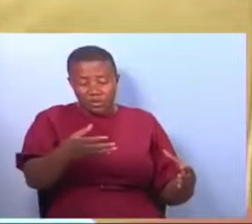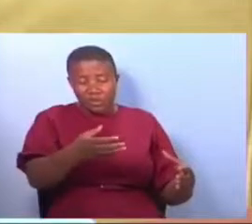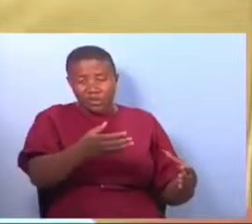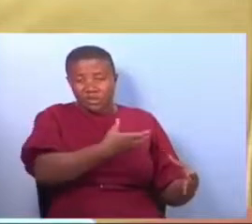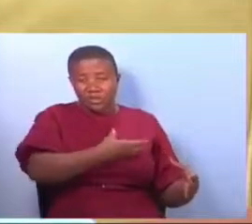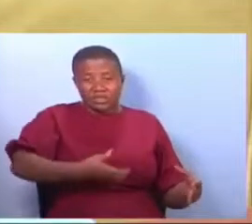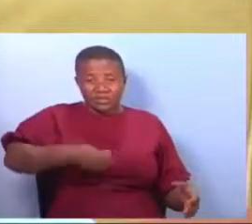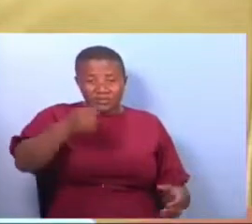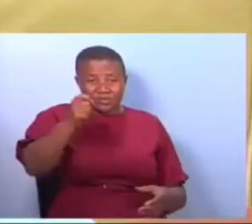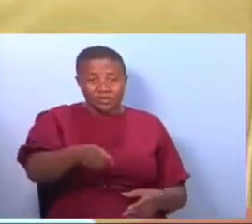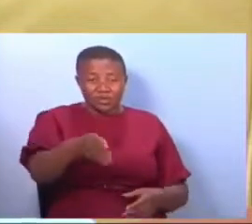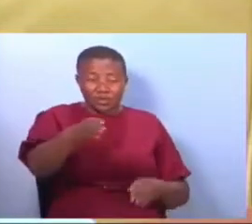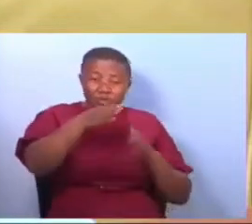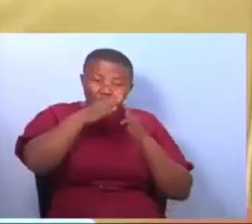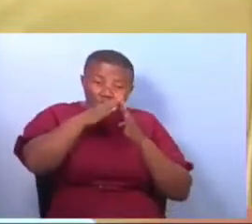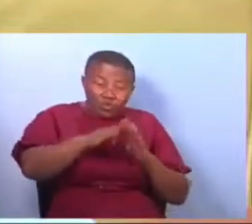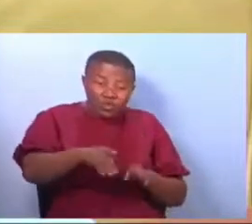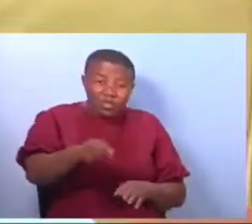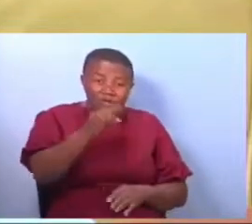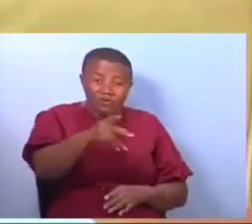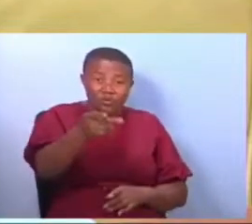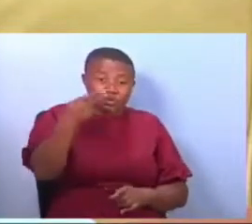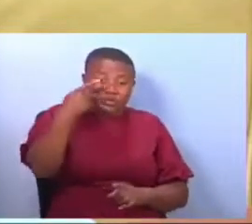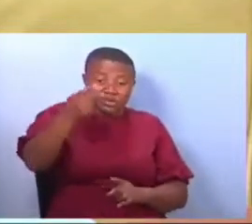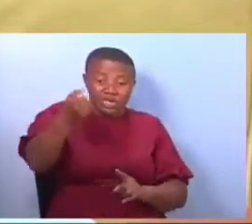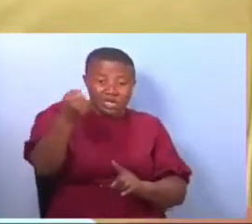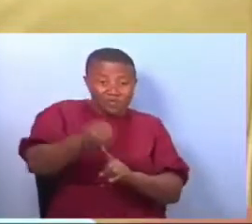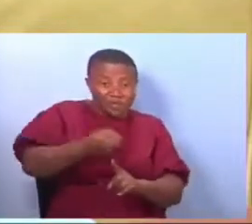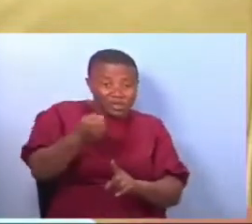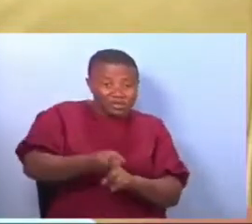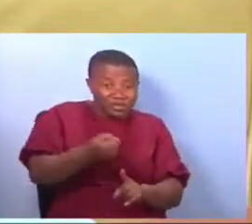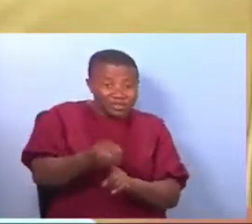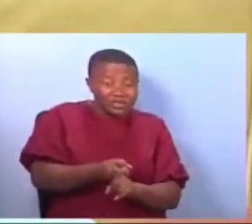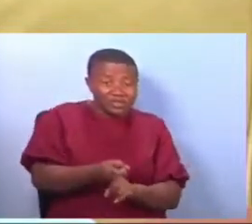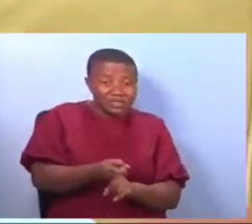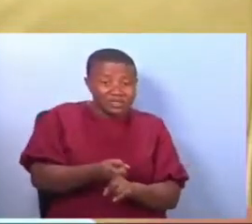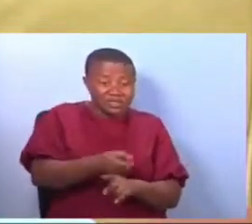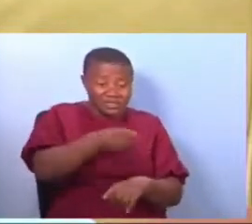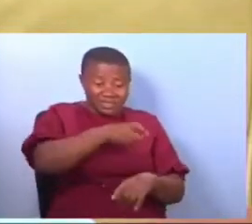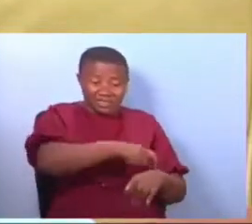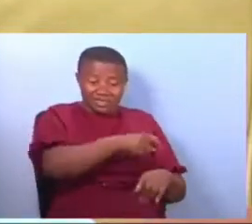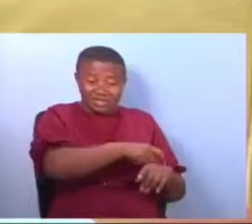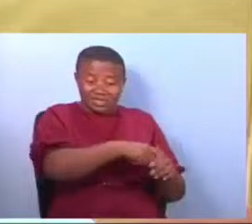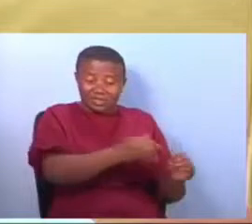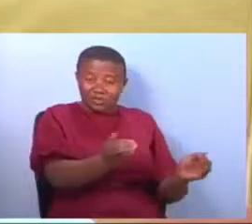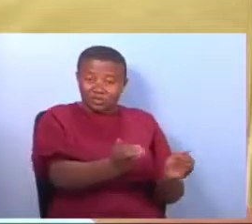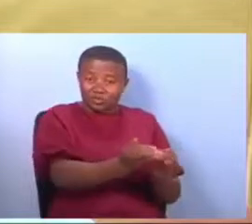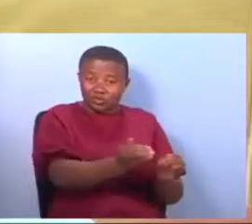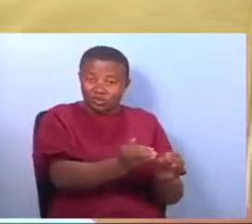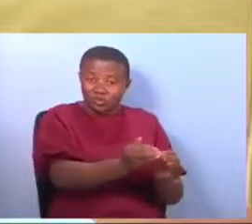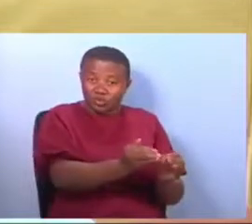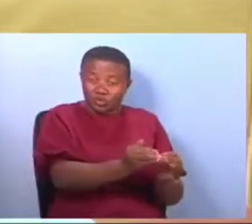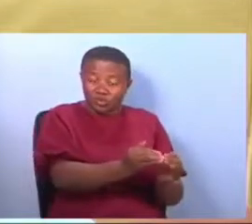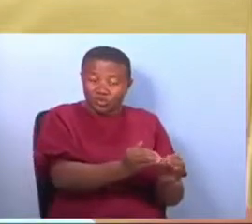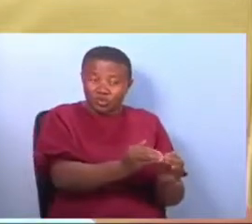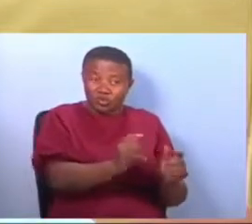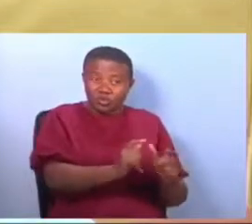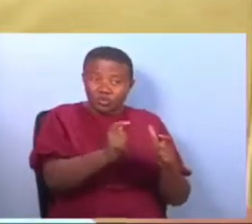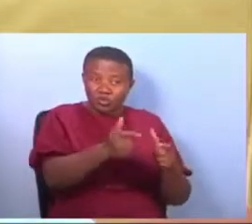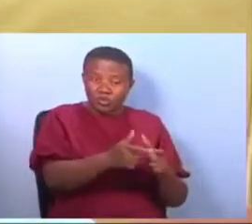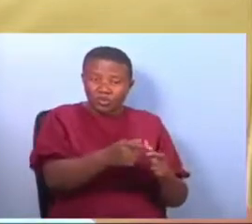if you see his advocacy in opposition, and Honorable Ahmed Ibrahim, these are strong